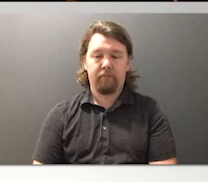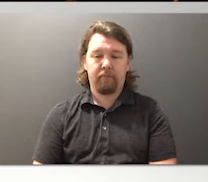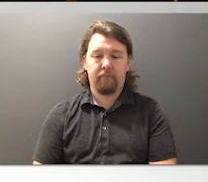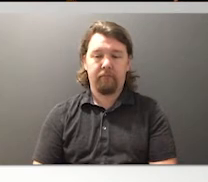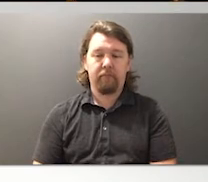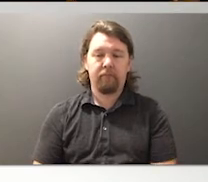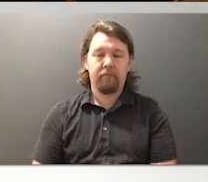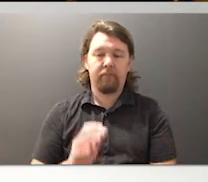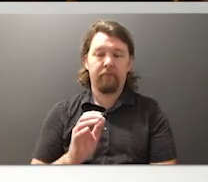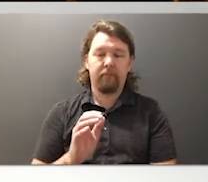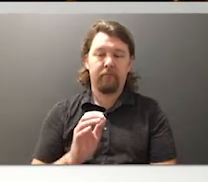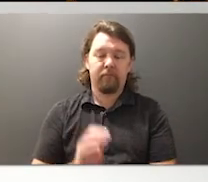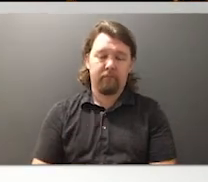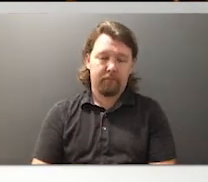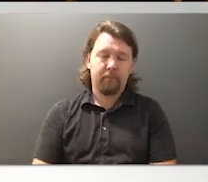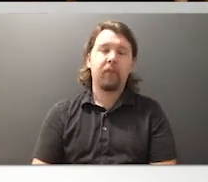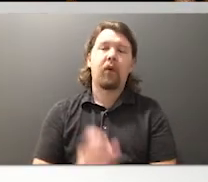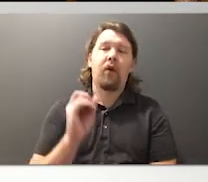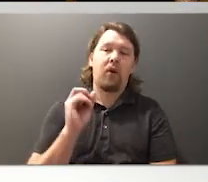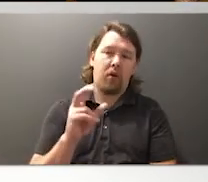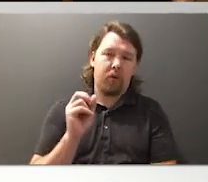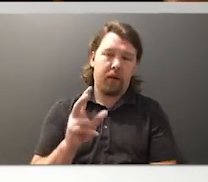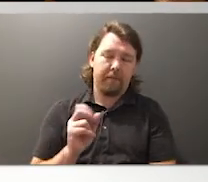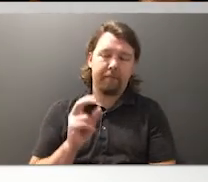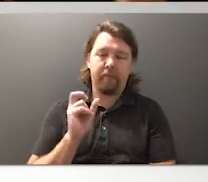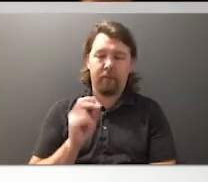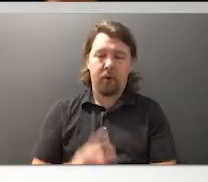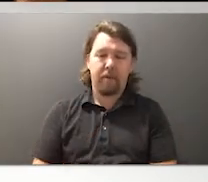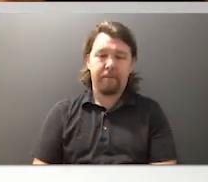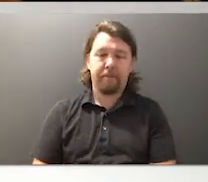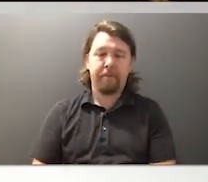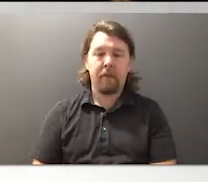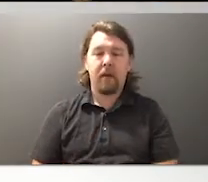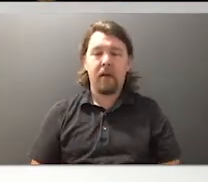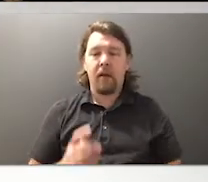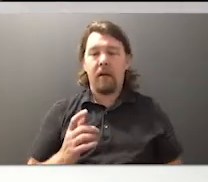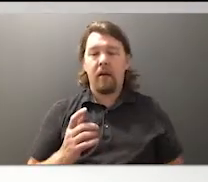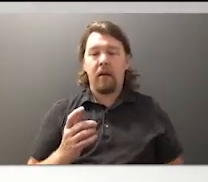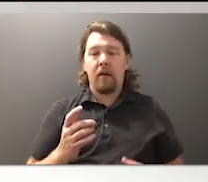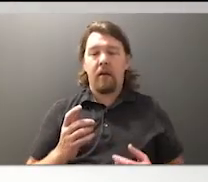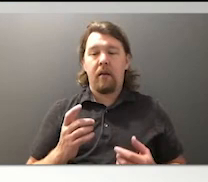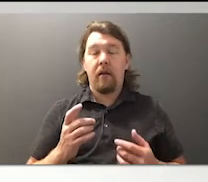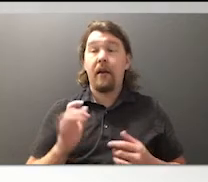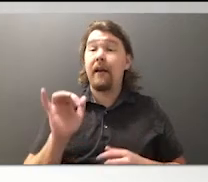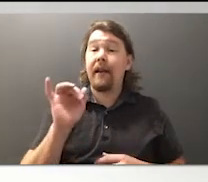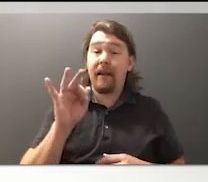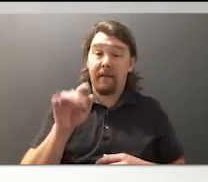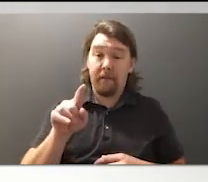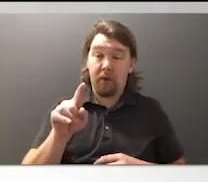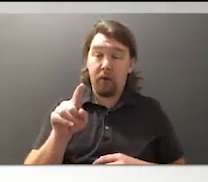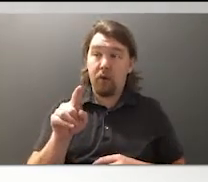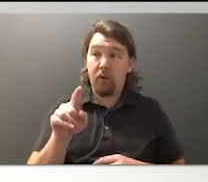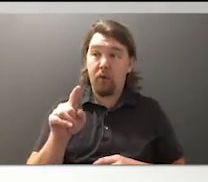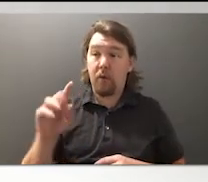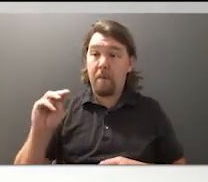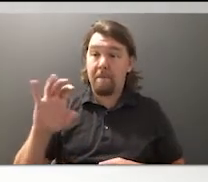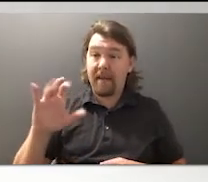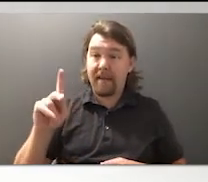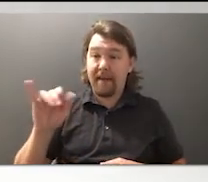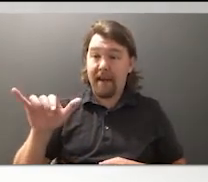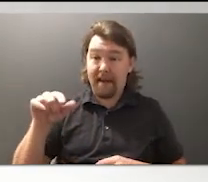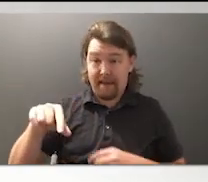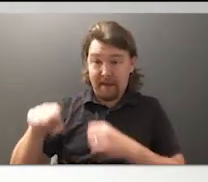So okay, so there are more than, so if you switch from McKay this year to the